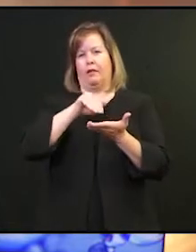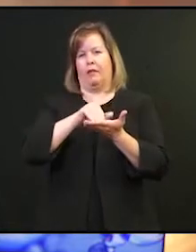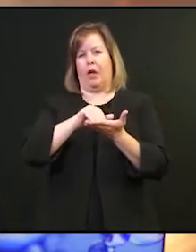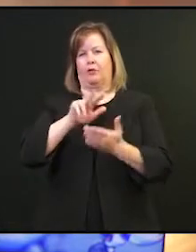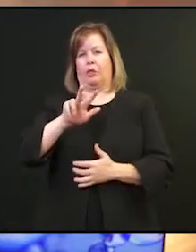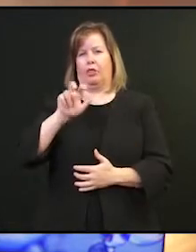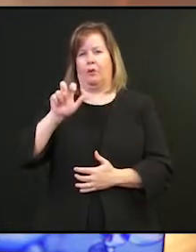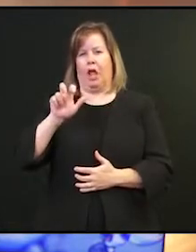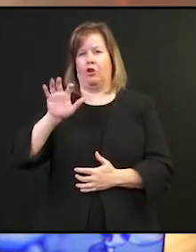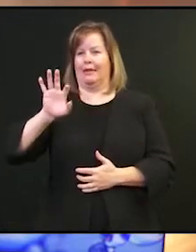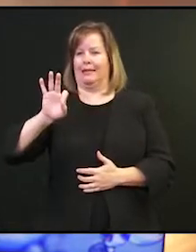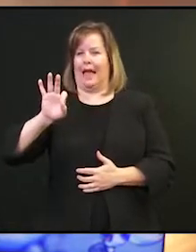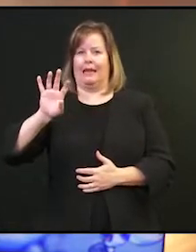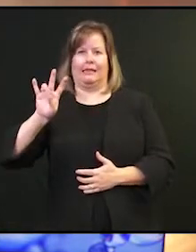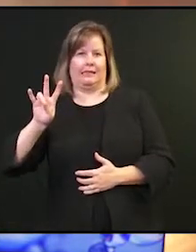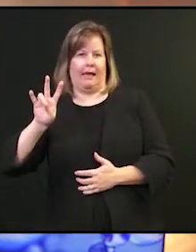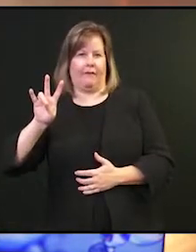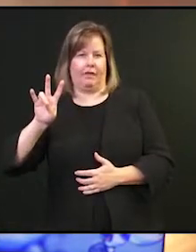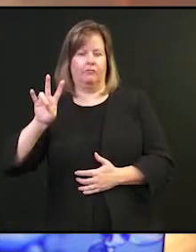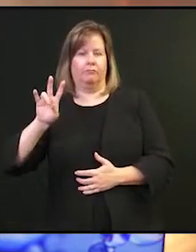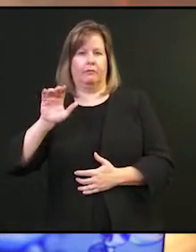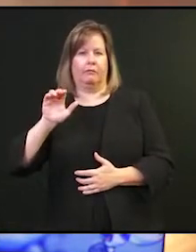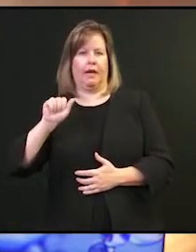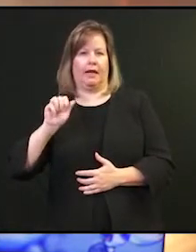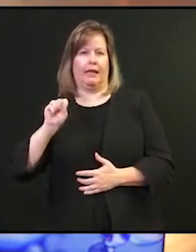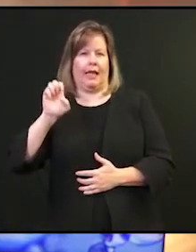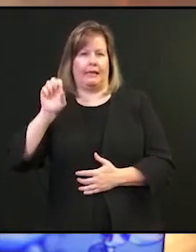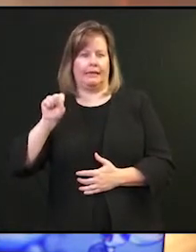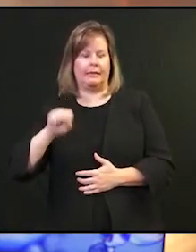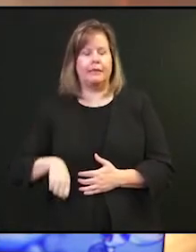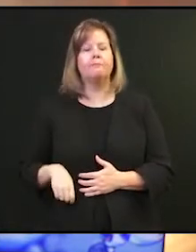44,397 diagnosed cases of COVID-19 with